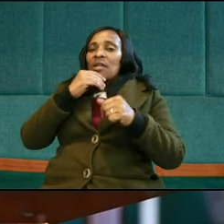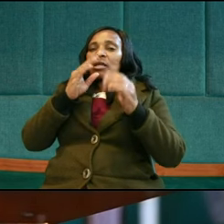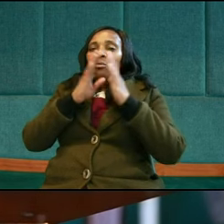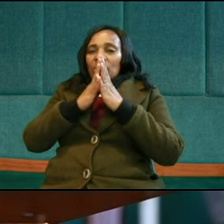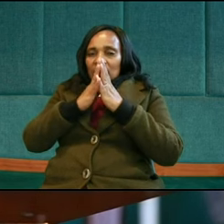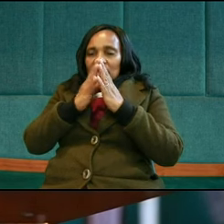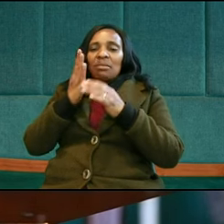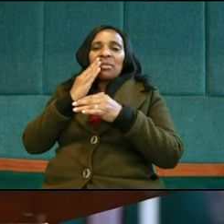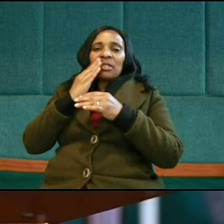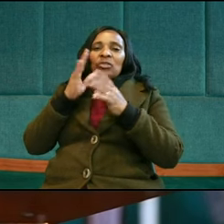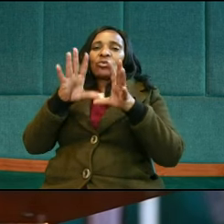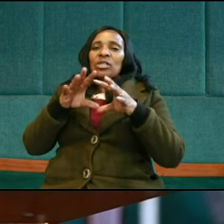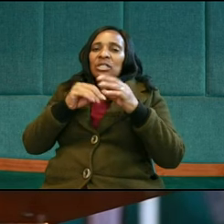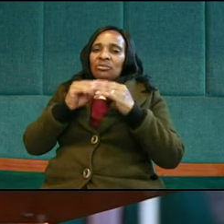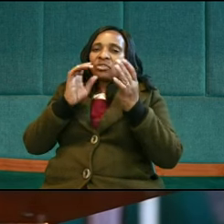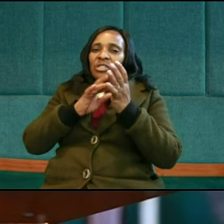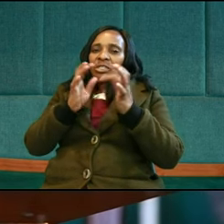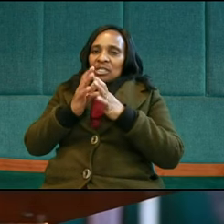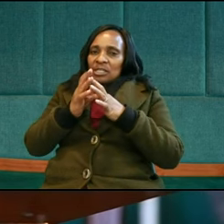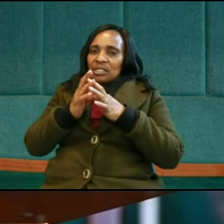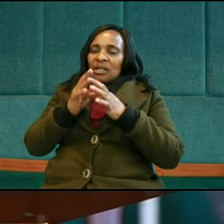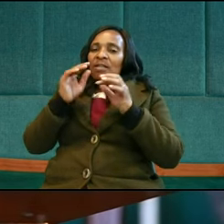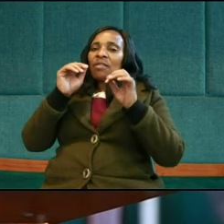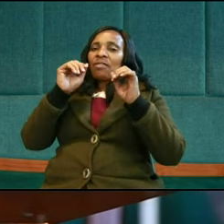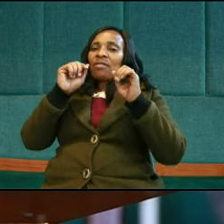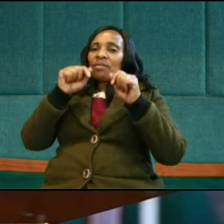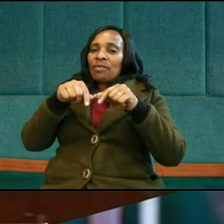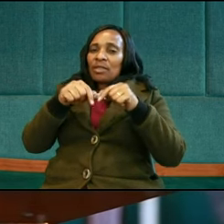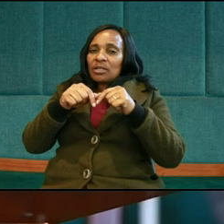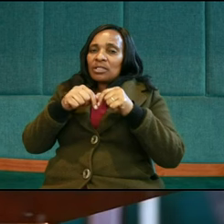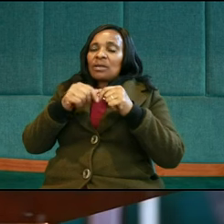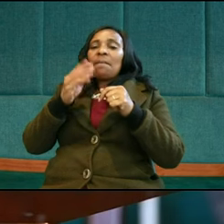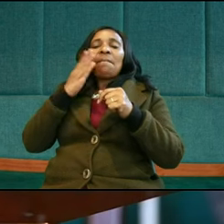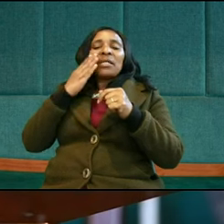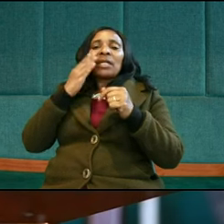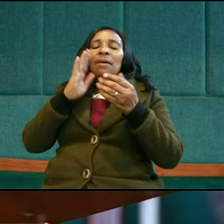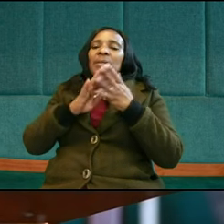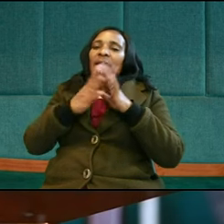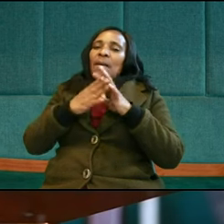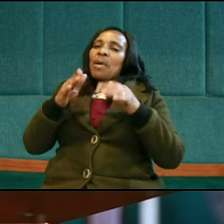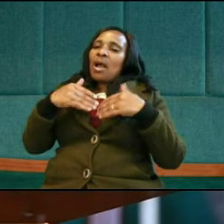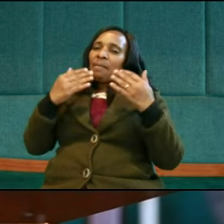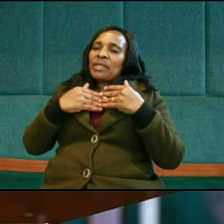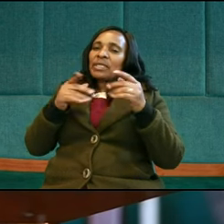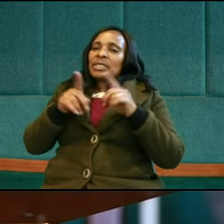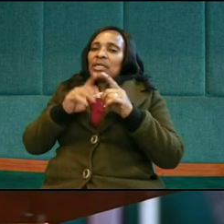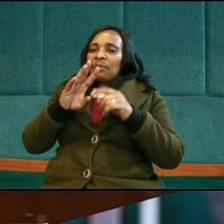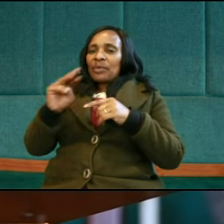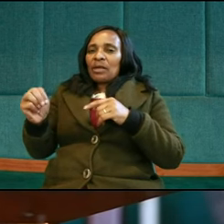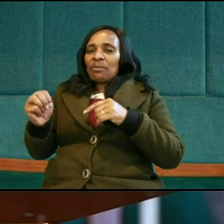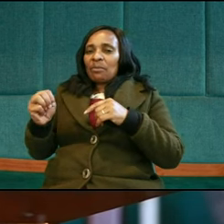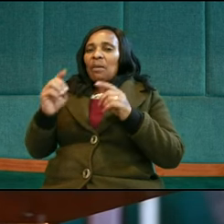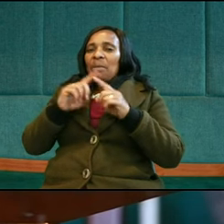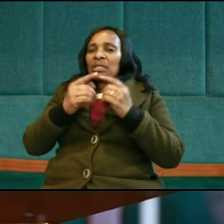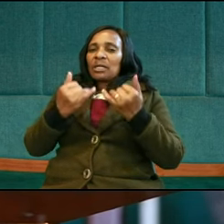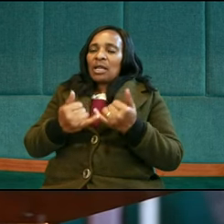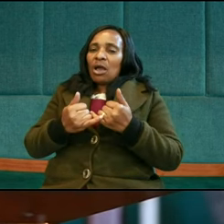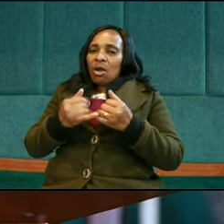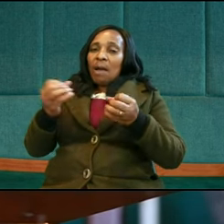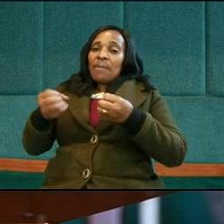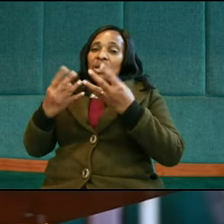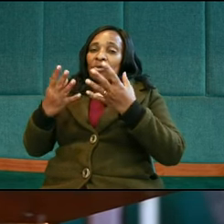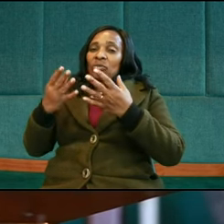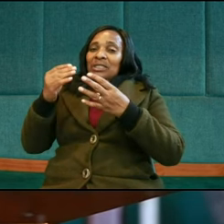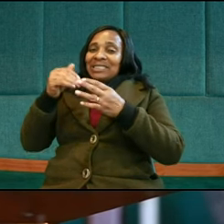accept Jesus. Amira is praying for mother to accept Jesus. They want mother to be happy like them. Father is happy that she sent Amira to the Seventh-day